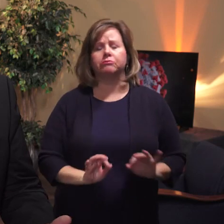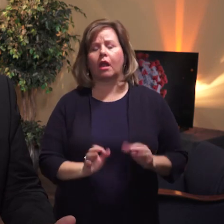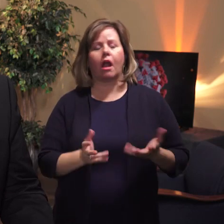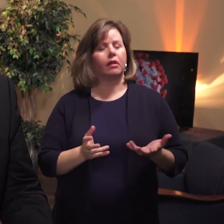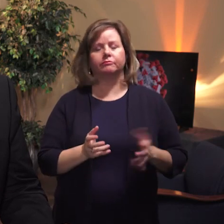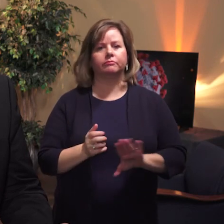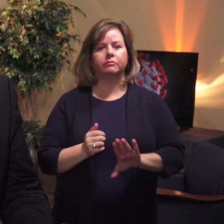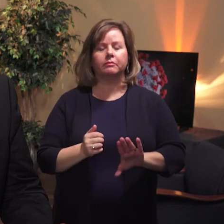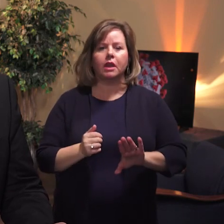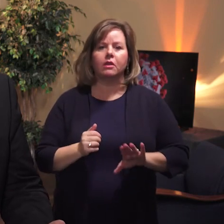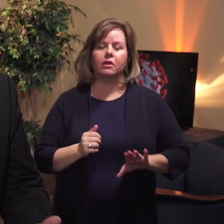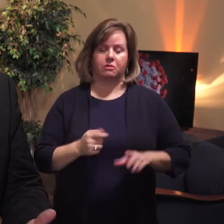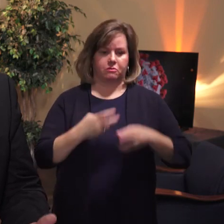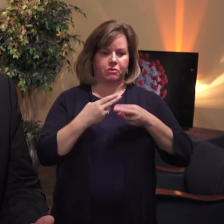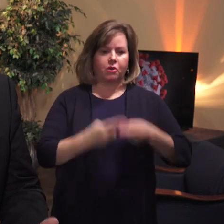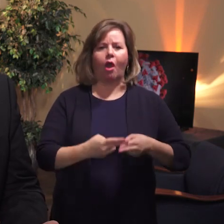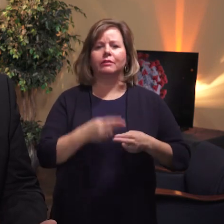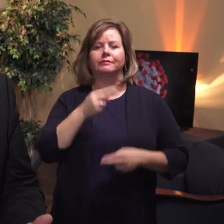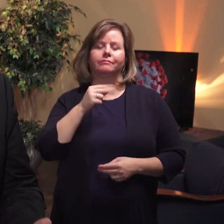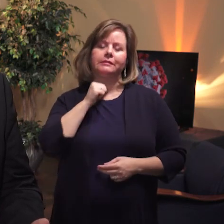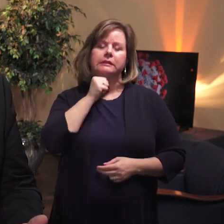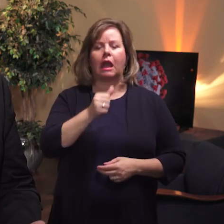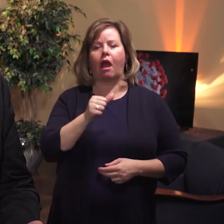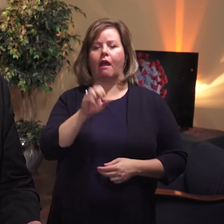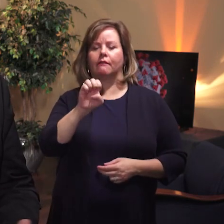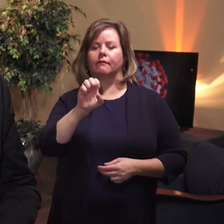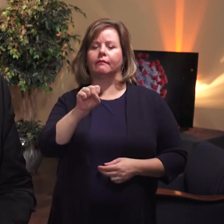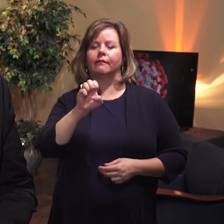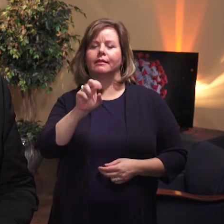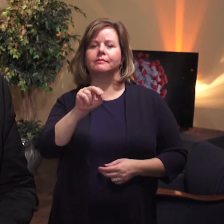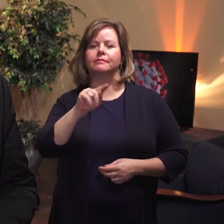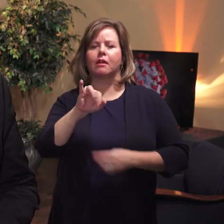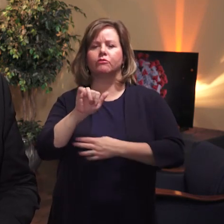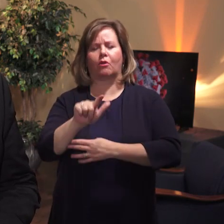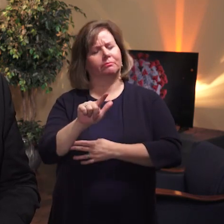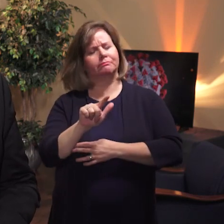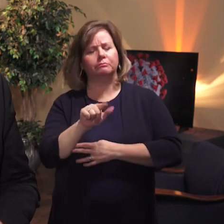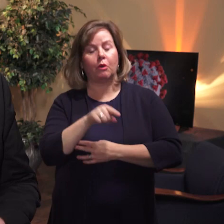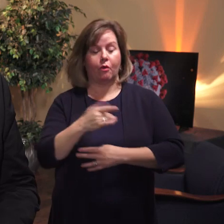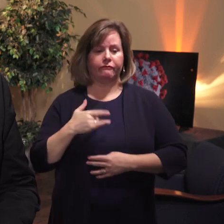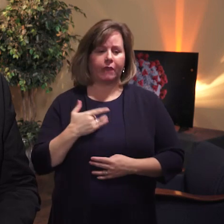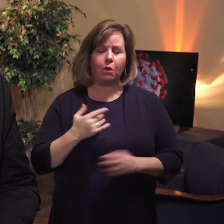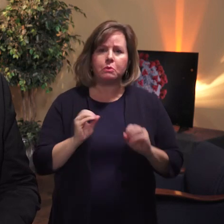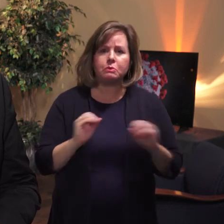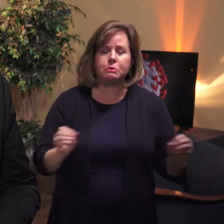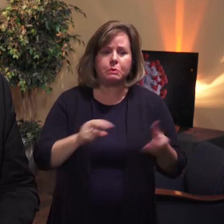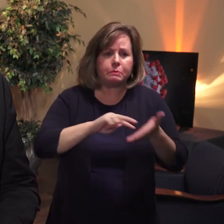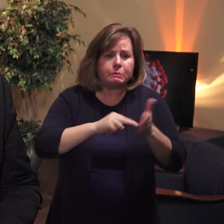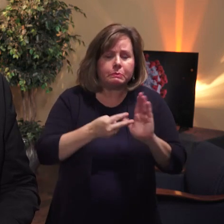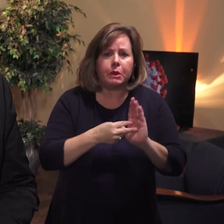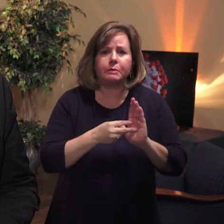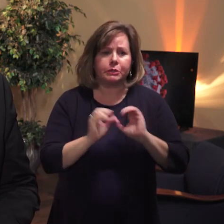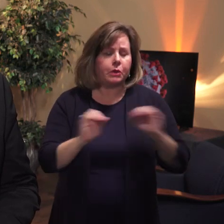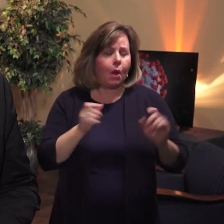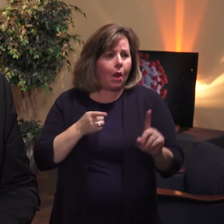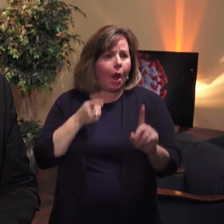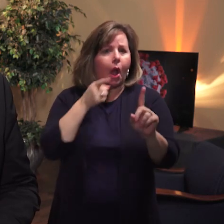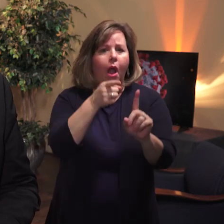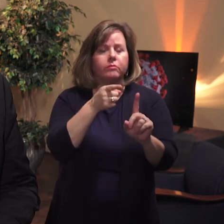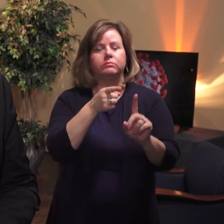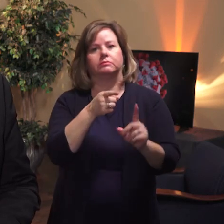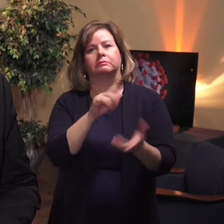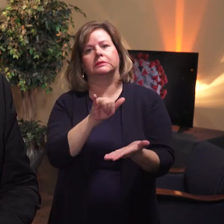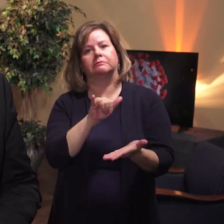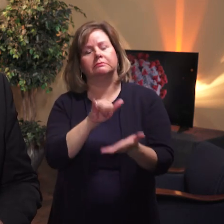quote, non-essential. You may be feeling that you don't have a purpose in this moment, but nothing could be further from the